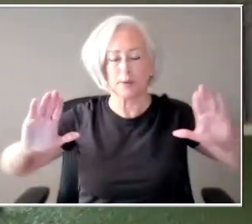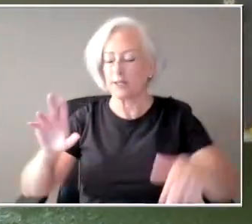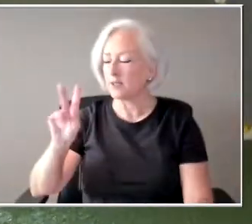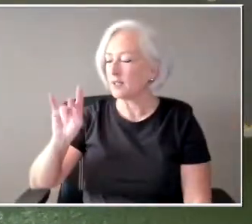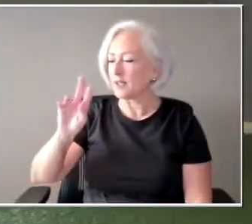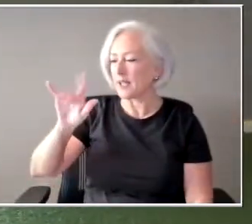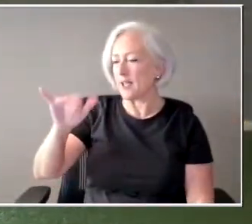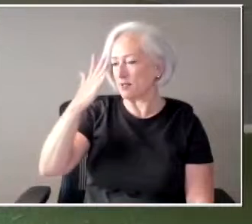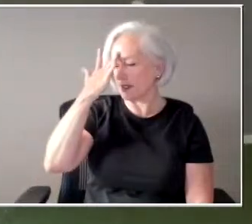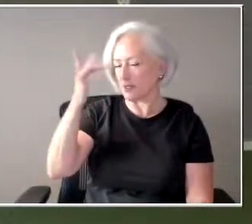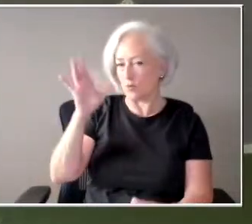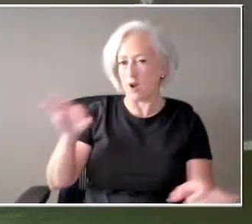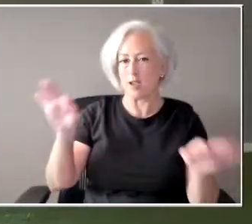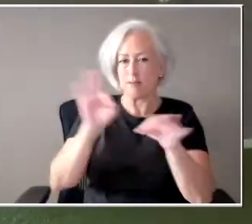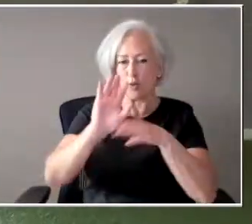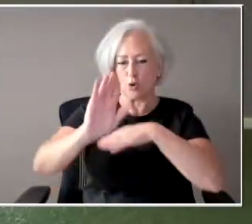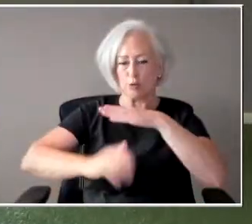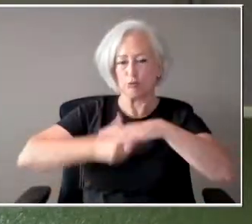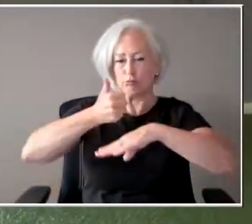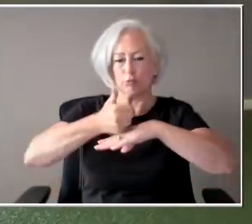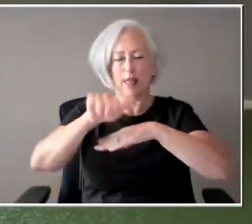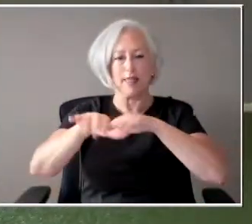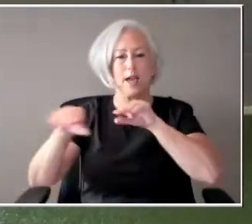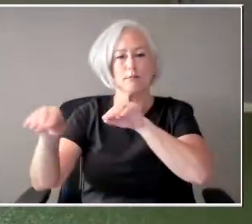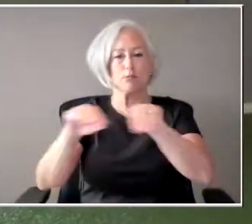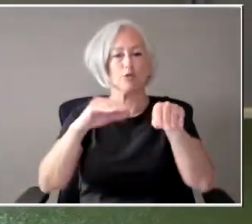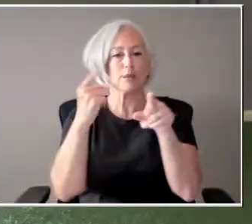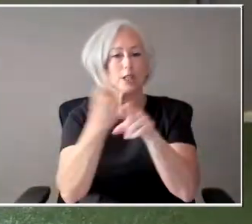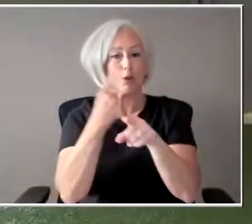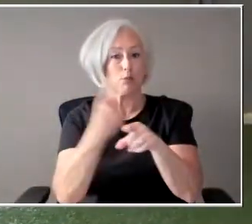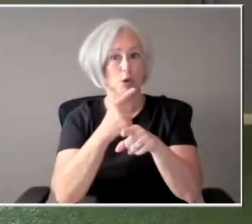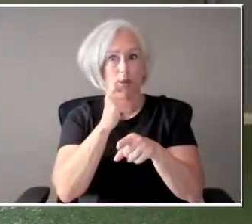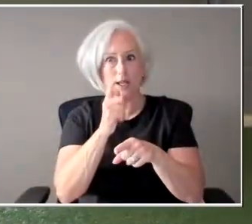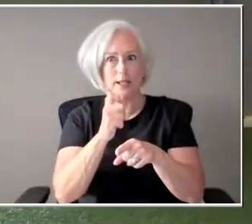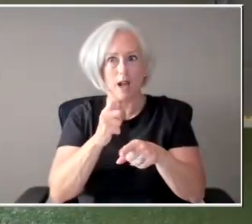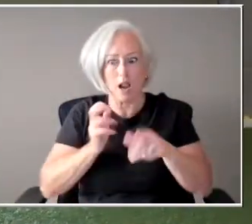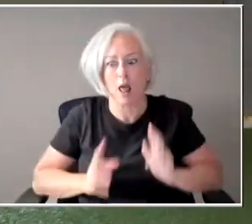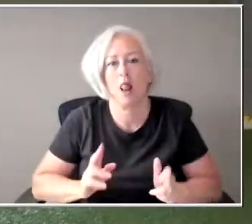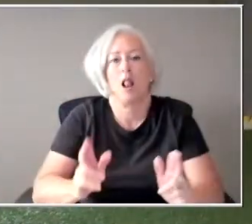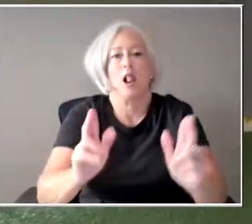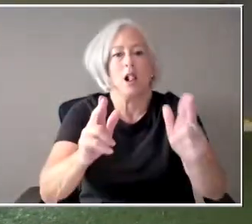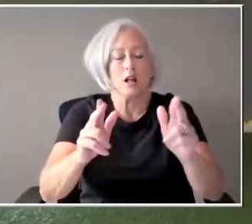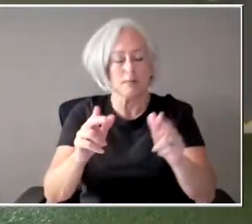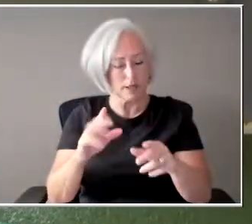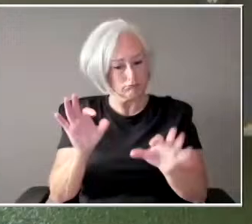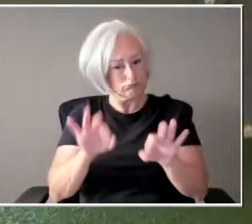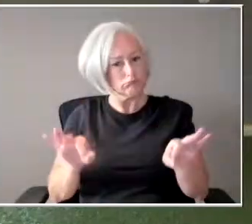set up the movement properly? Not just jump in and start moving, but do it right.